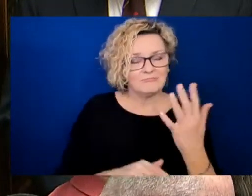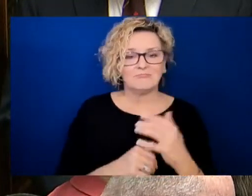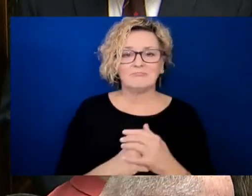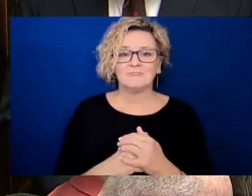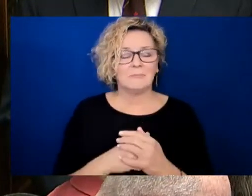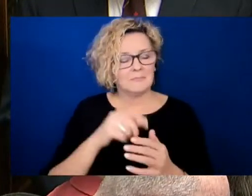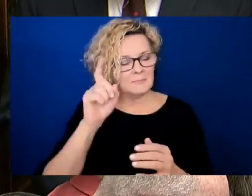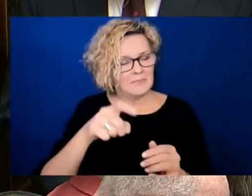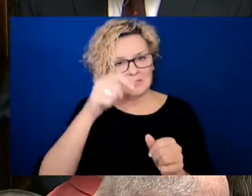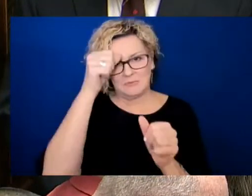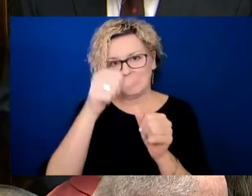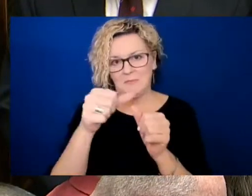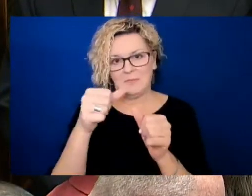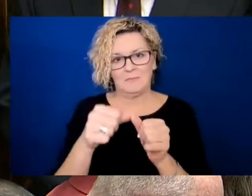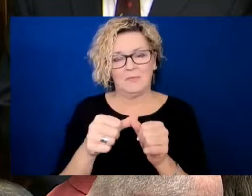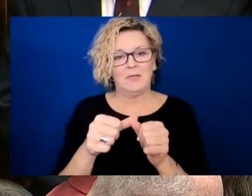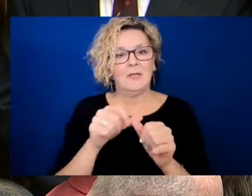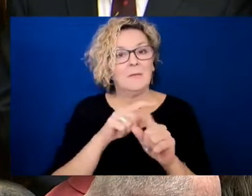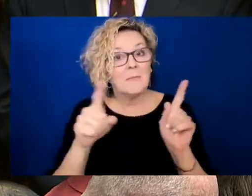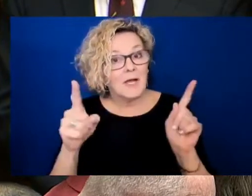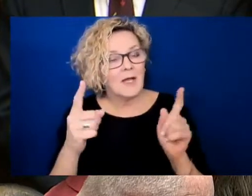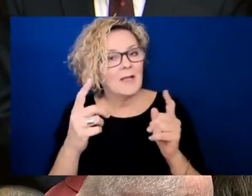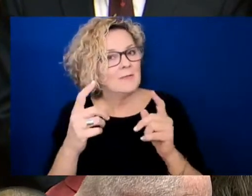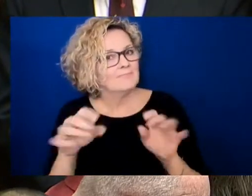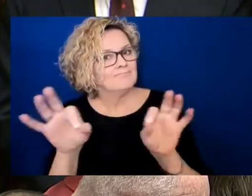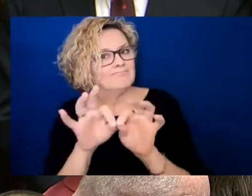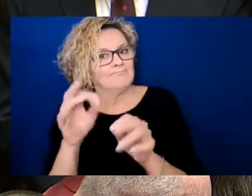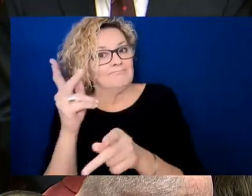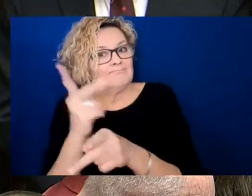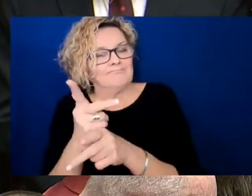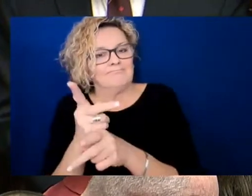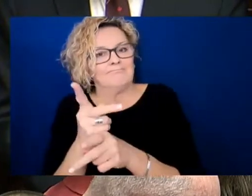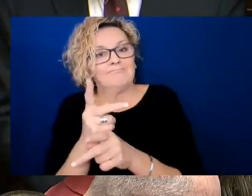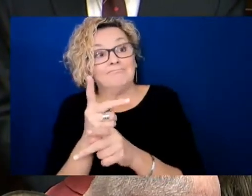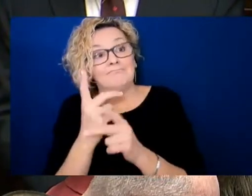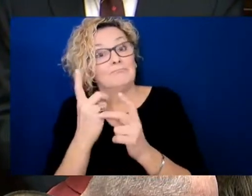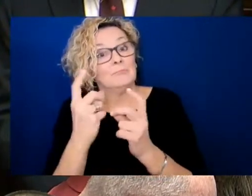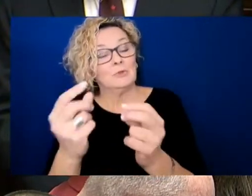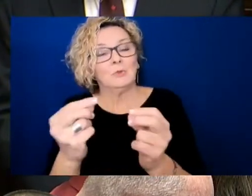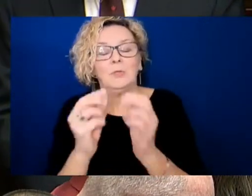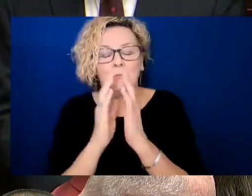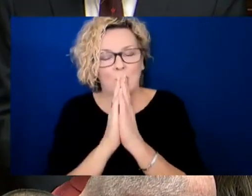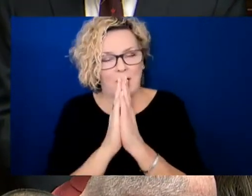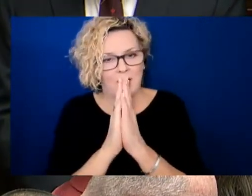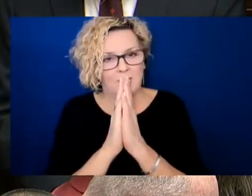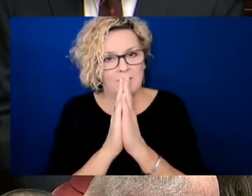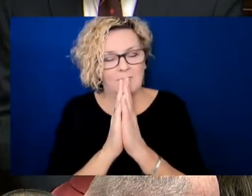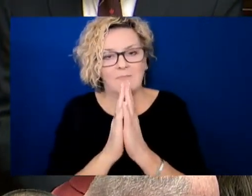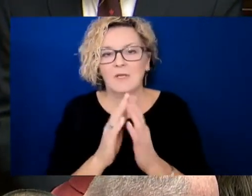prayer, because prayer is facing the day, the squale.